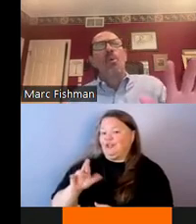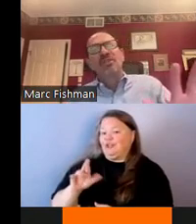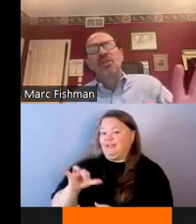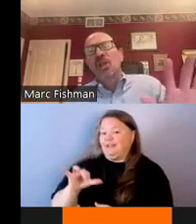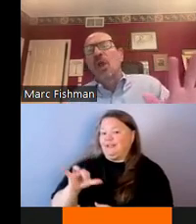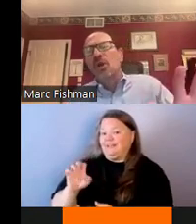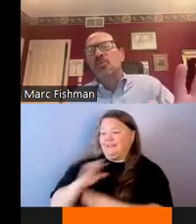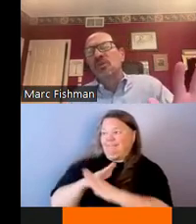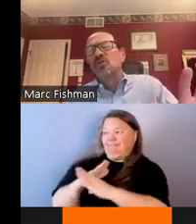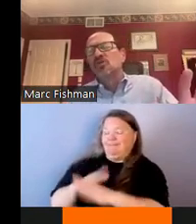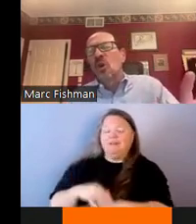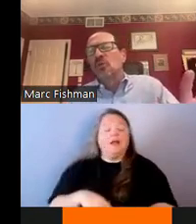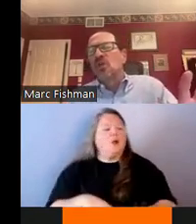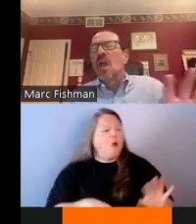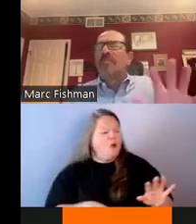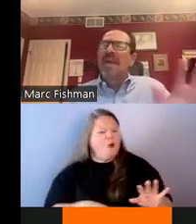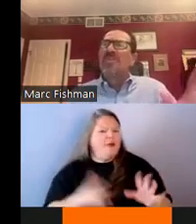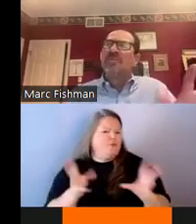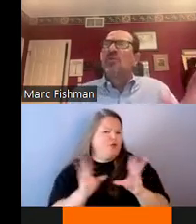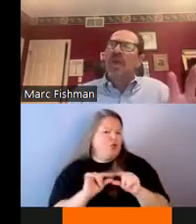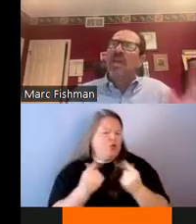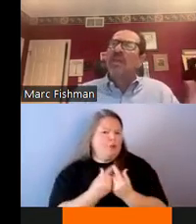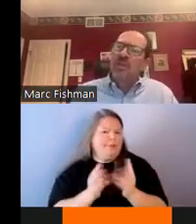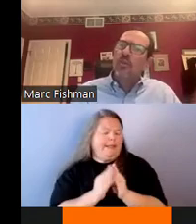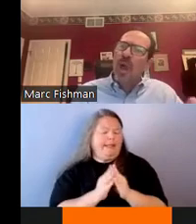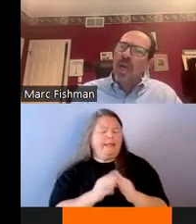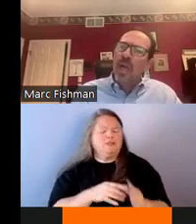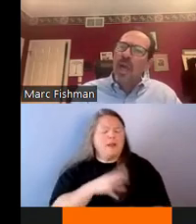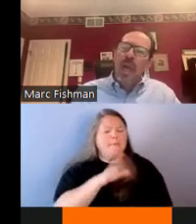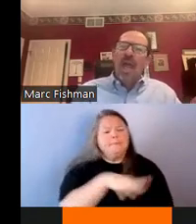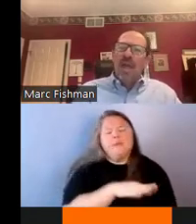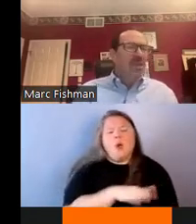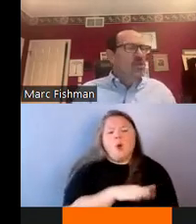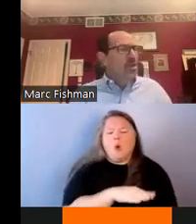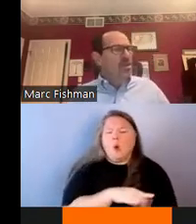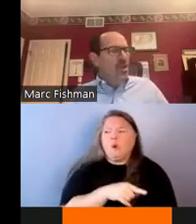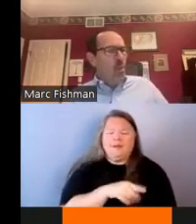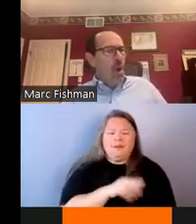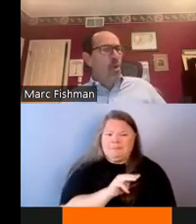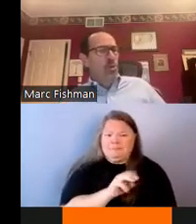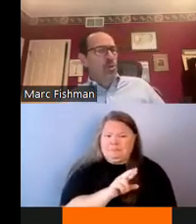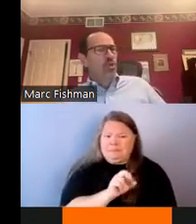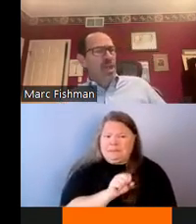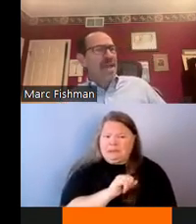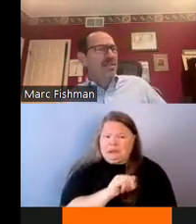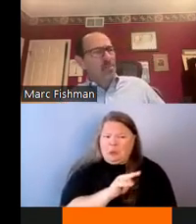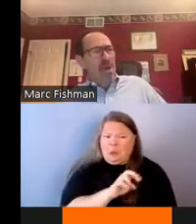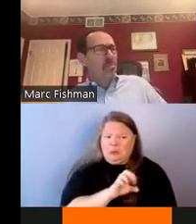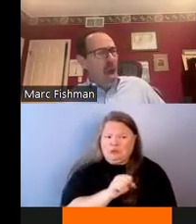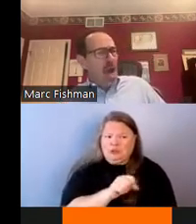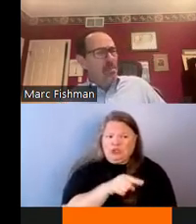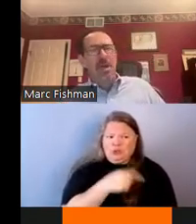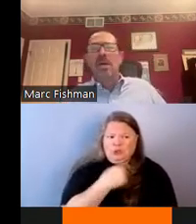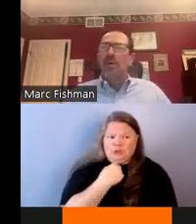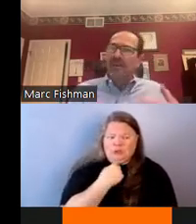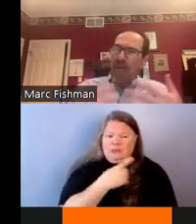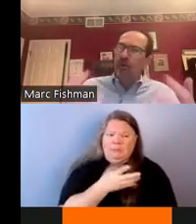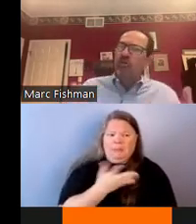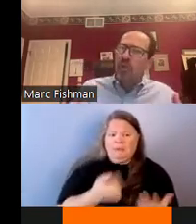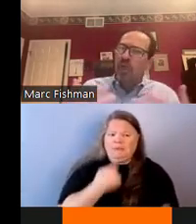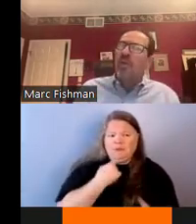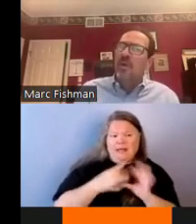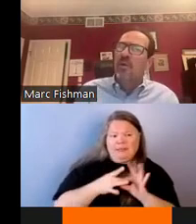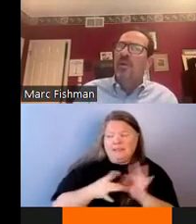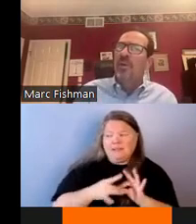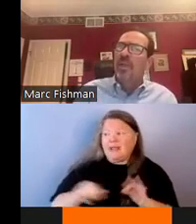mom, whoa, that's a little harsh, Mrs. Jones. Maybe if you said it this way, and they look at me and say, whoa, you said that to my mom? Right,